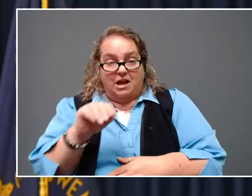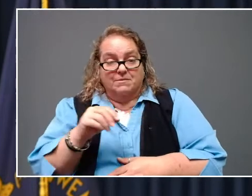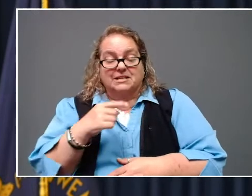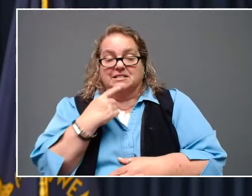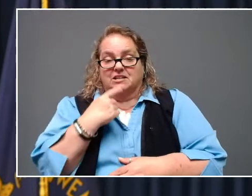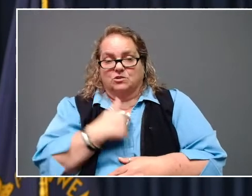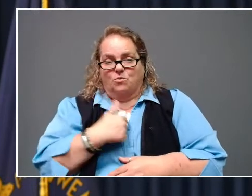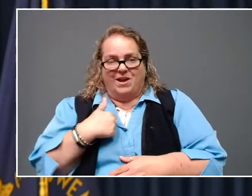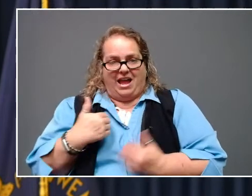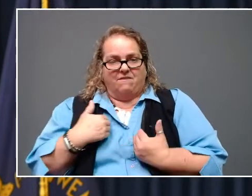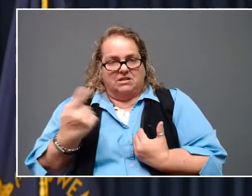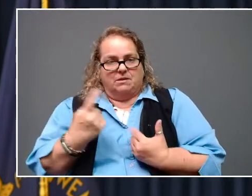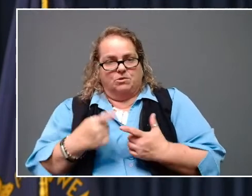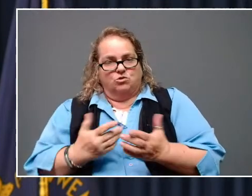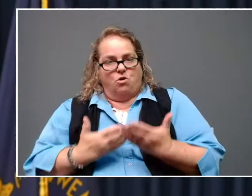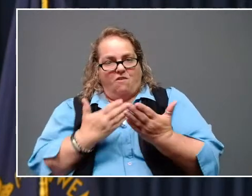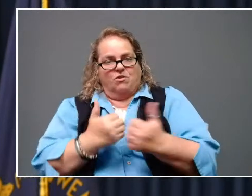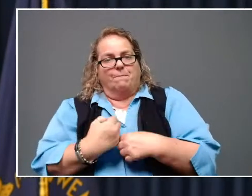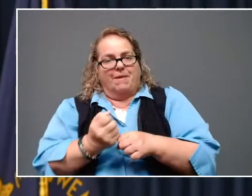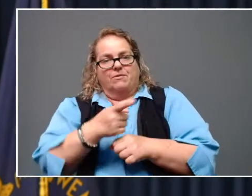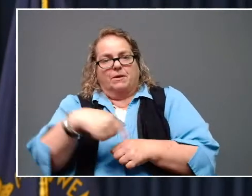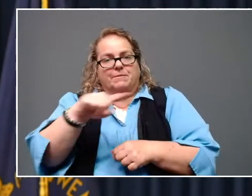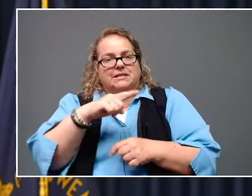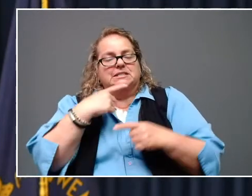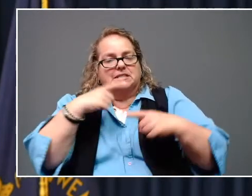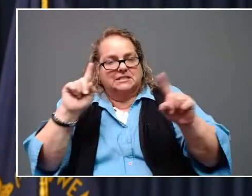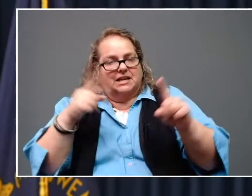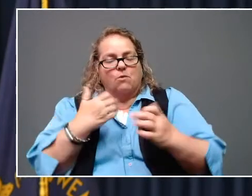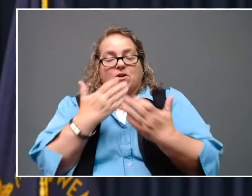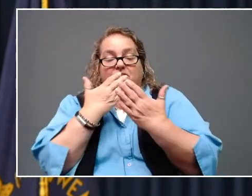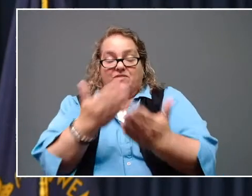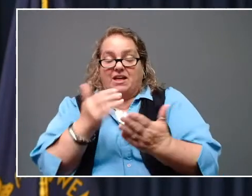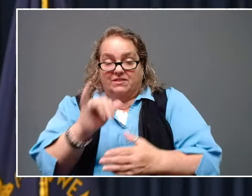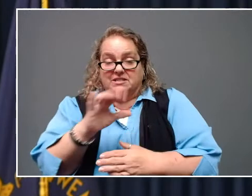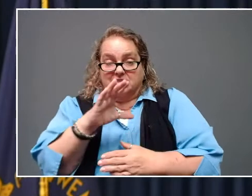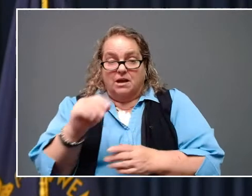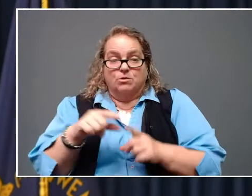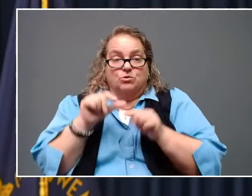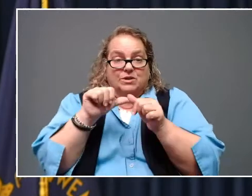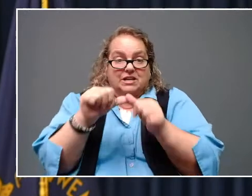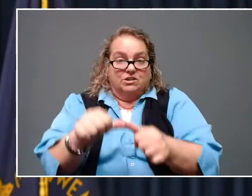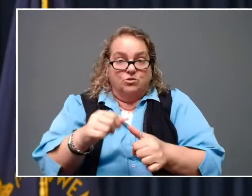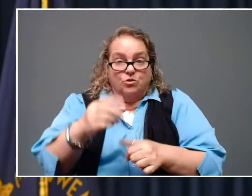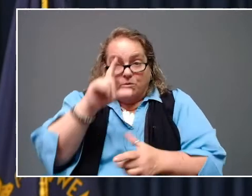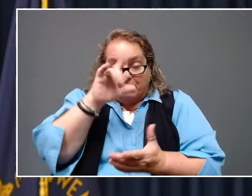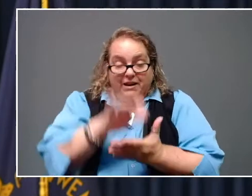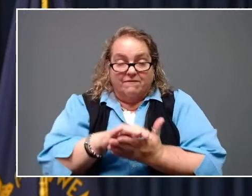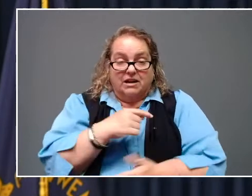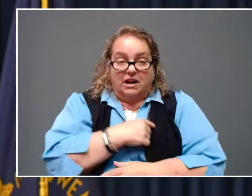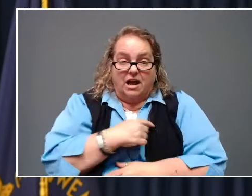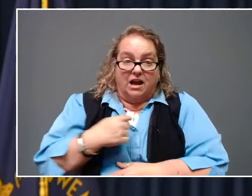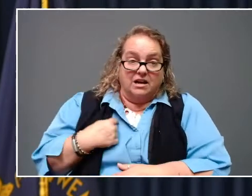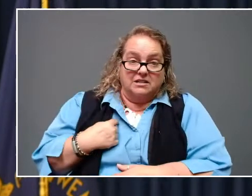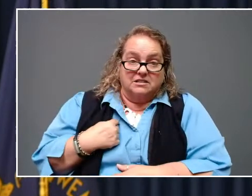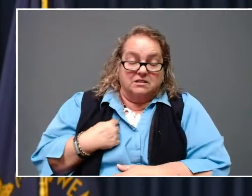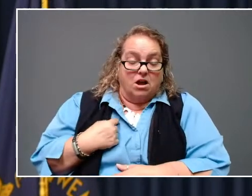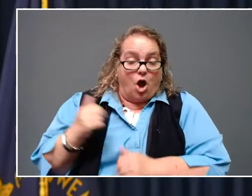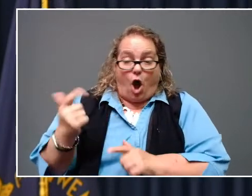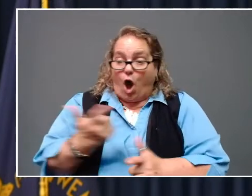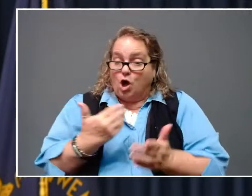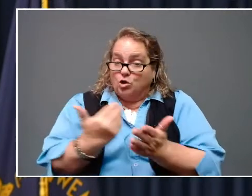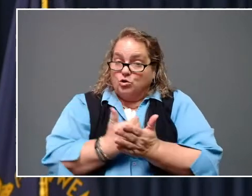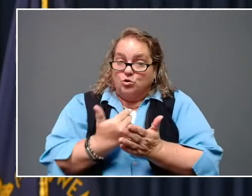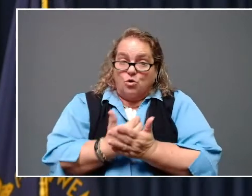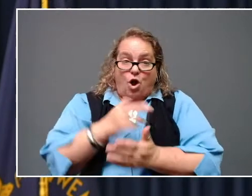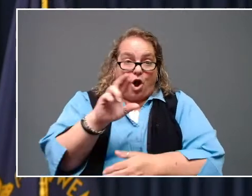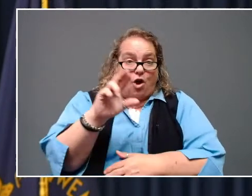succeed. I want to thank this company for continuing to believe in us. Every new headquarters, every new R&D facility are pretty